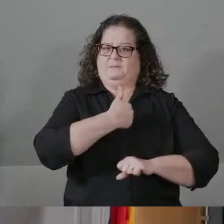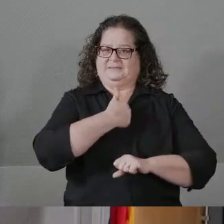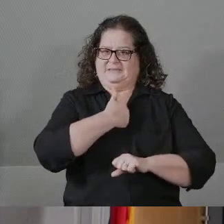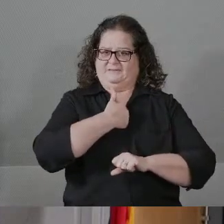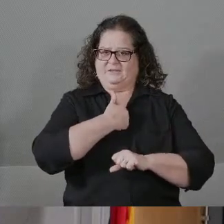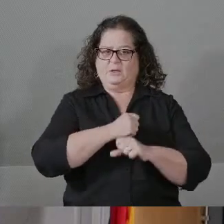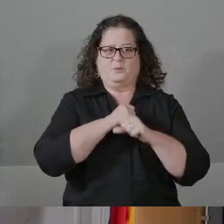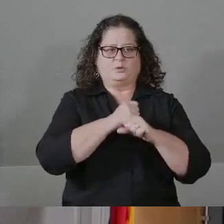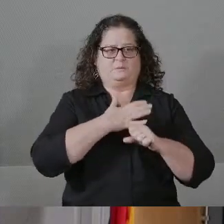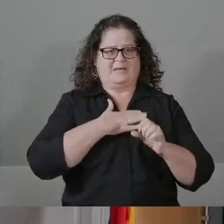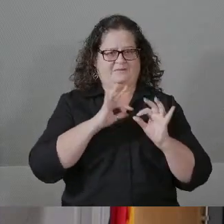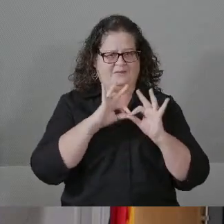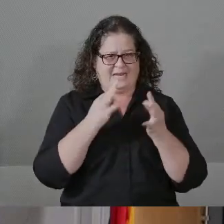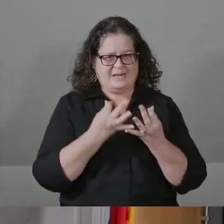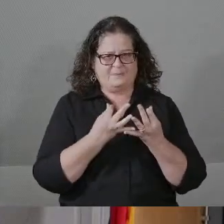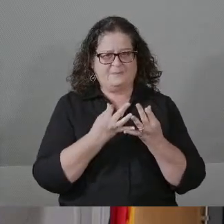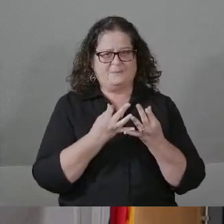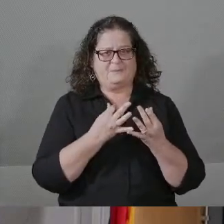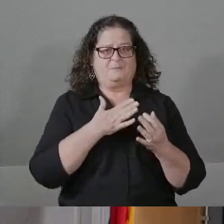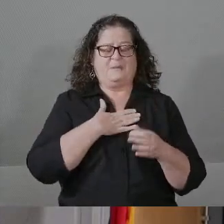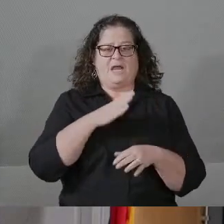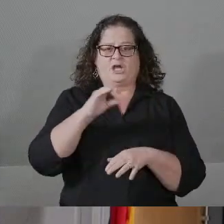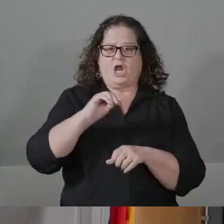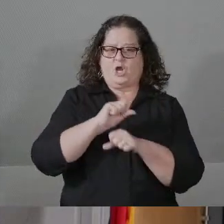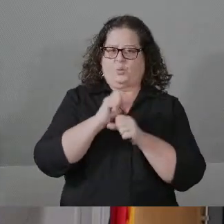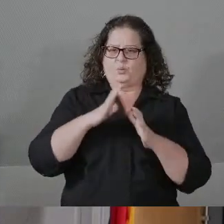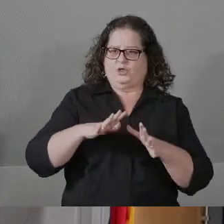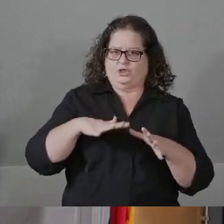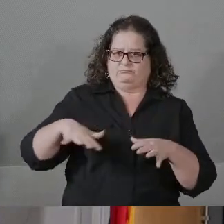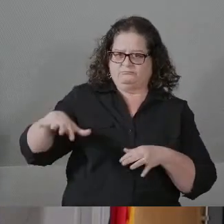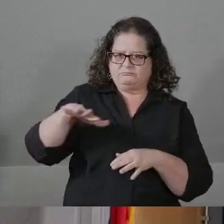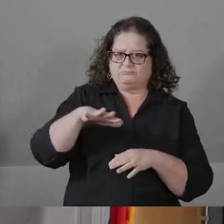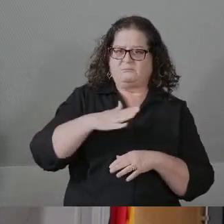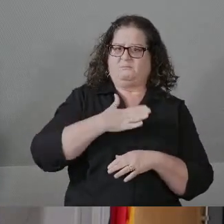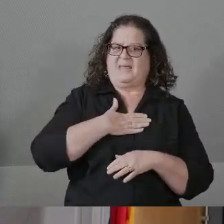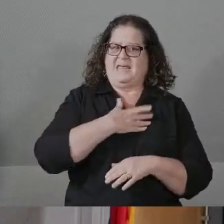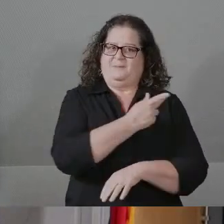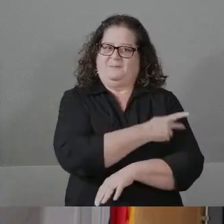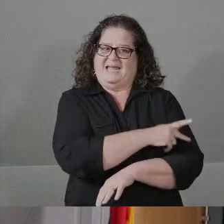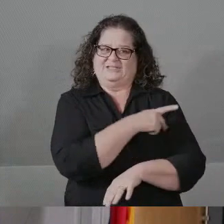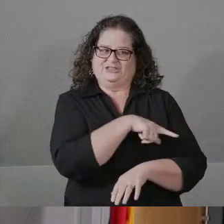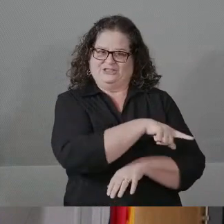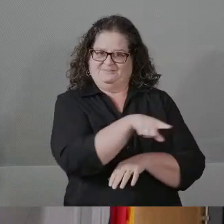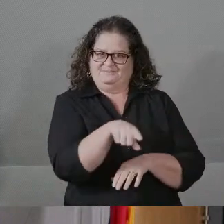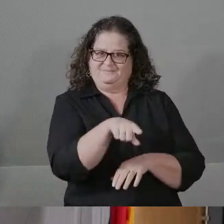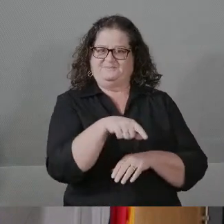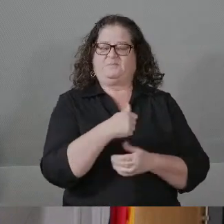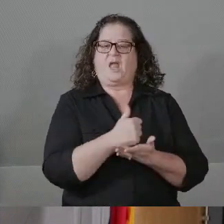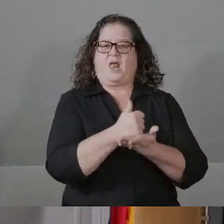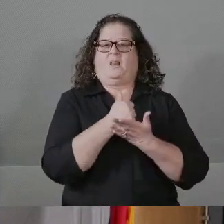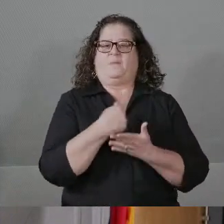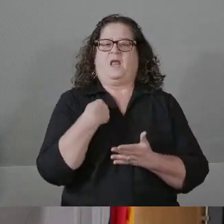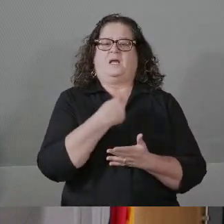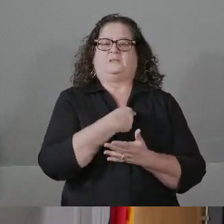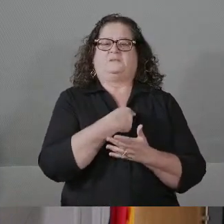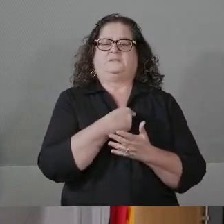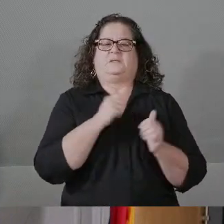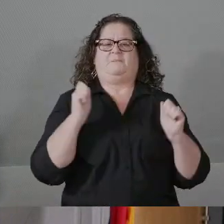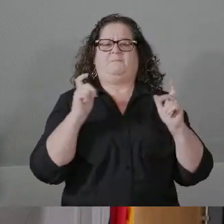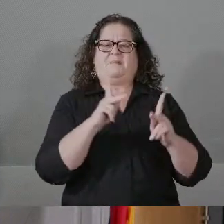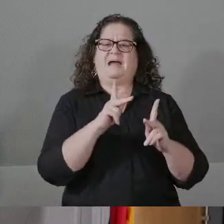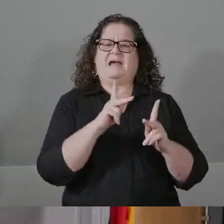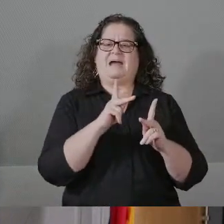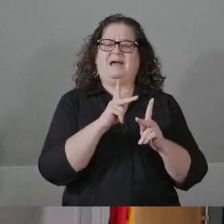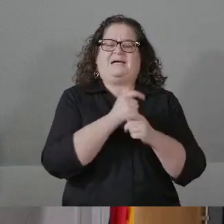family, my coworkers at Valleywise Health, my patients, and to help us get back to living lives hugging